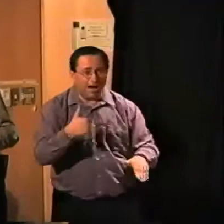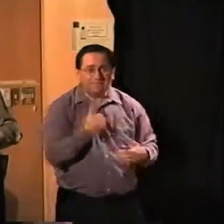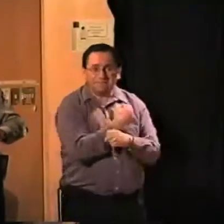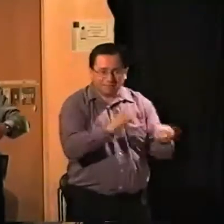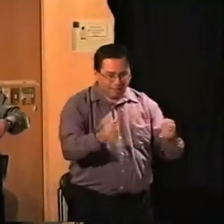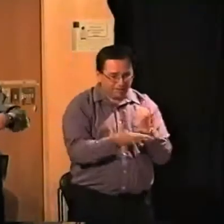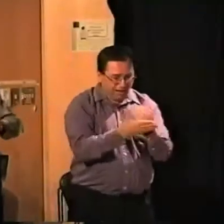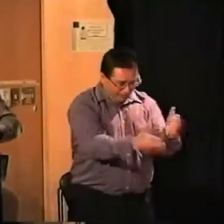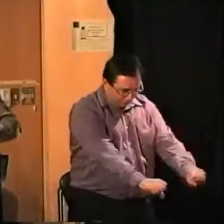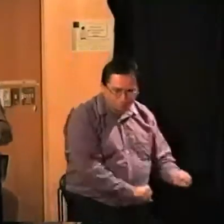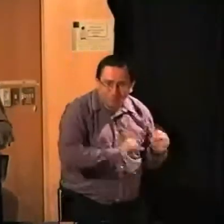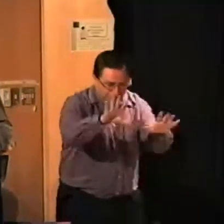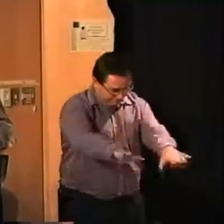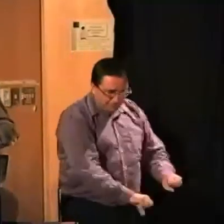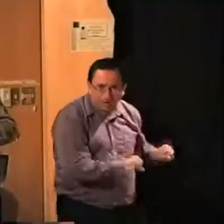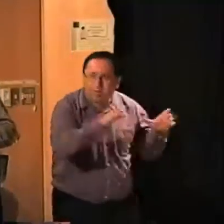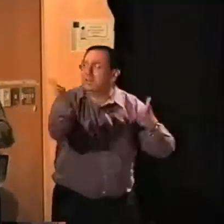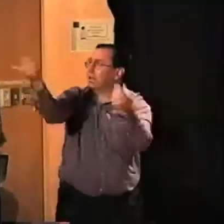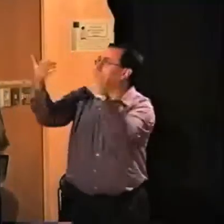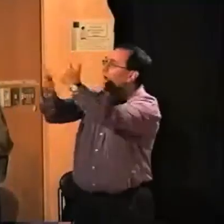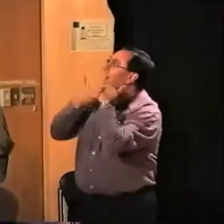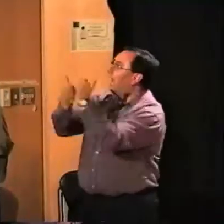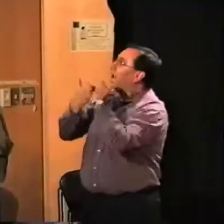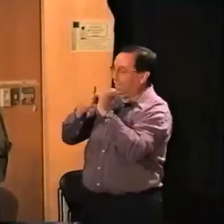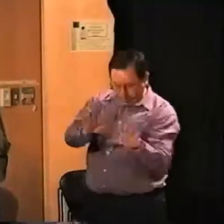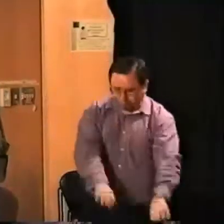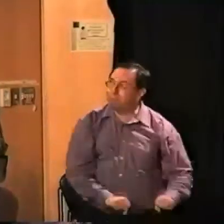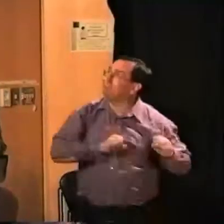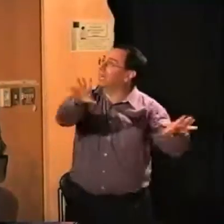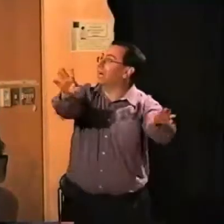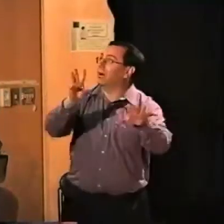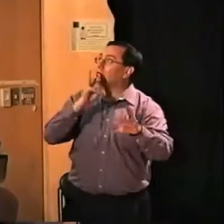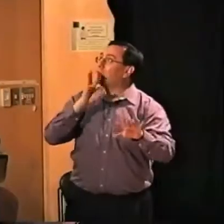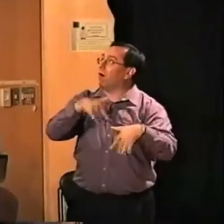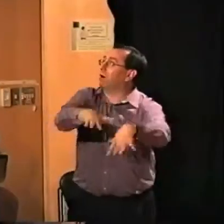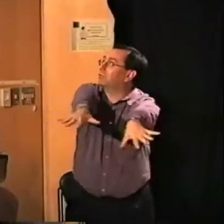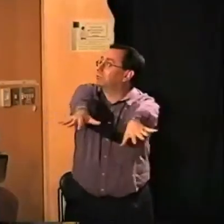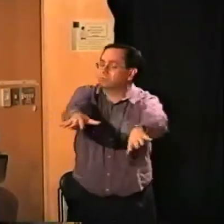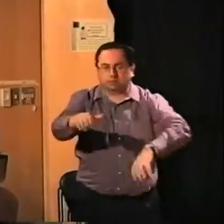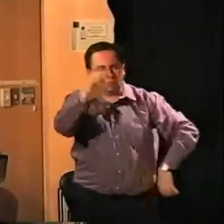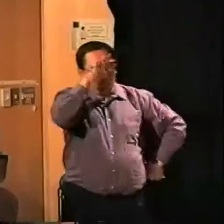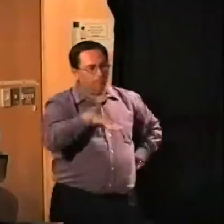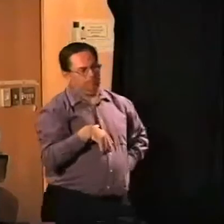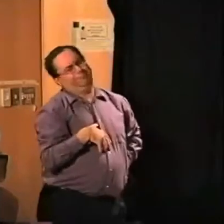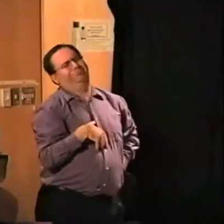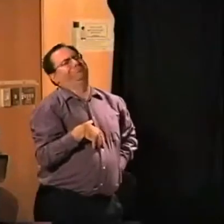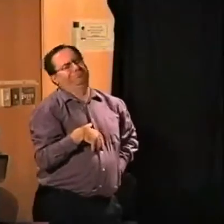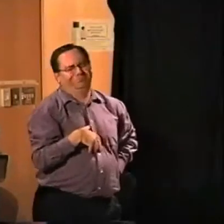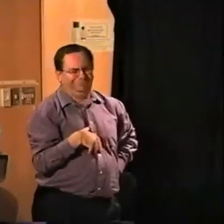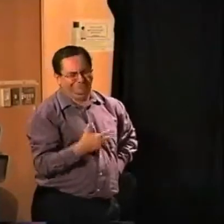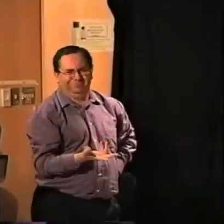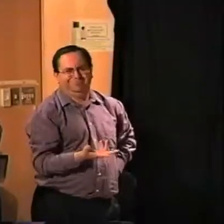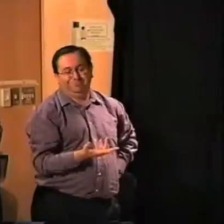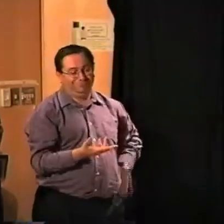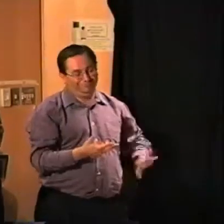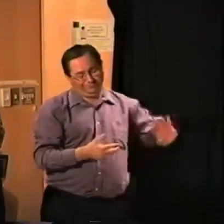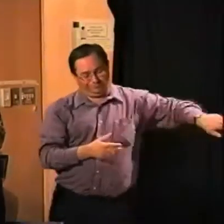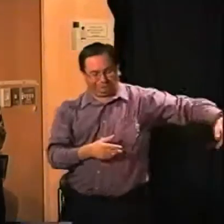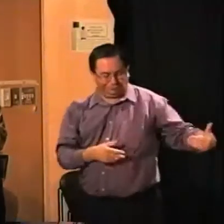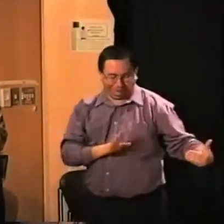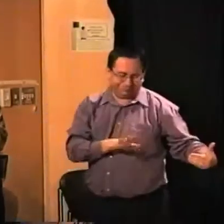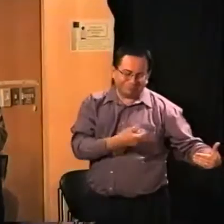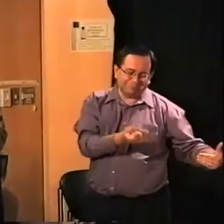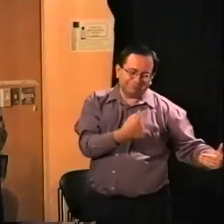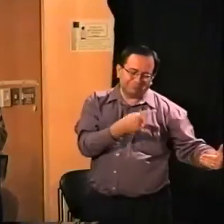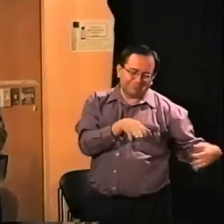water. And so let's, you know, help me pick them up, mister, and we'll get them back in the water." And he just sort of laughs again. He puts his arm around the boy and says, "See